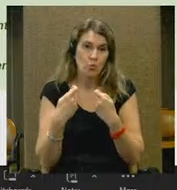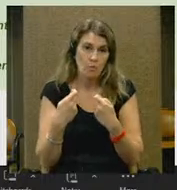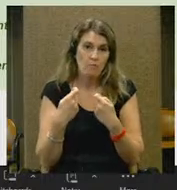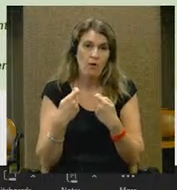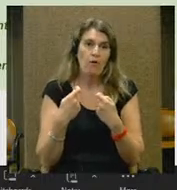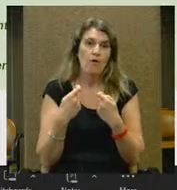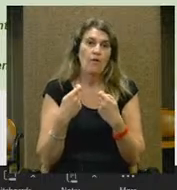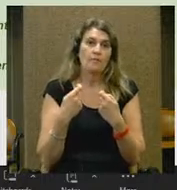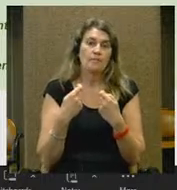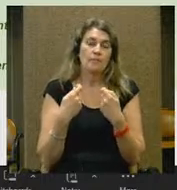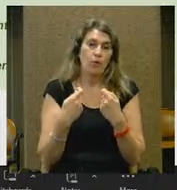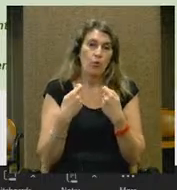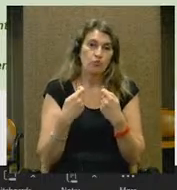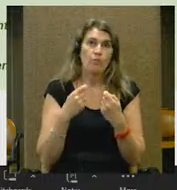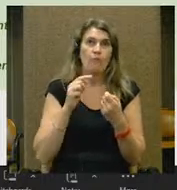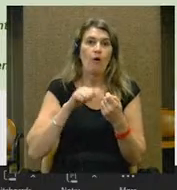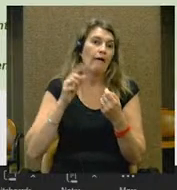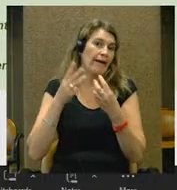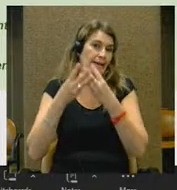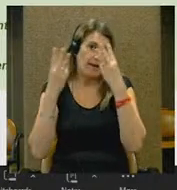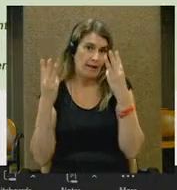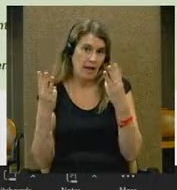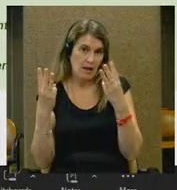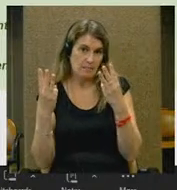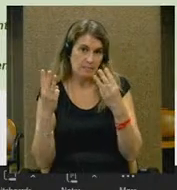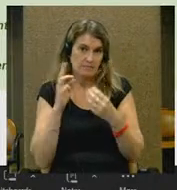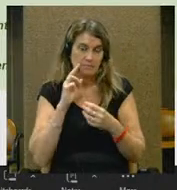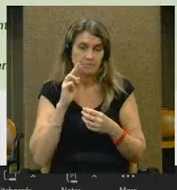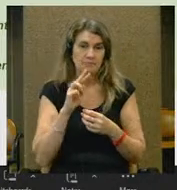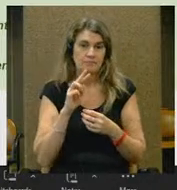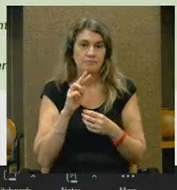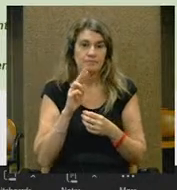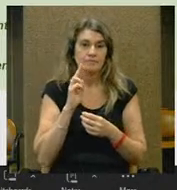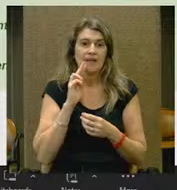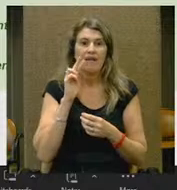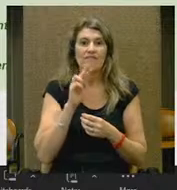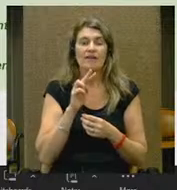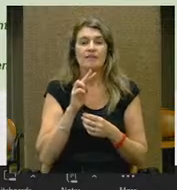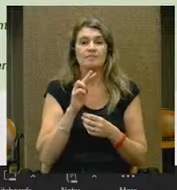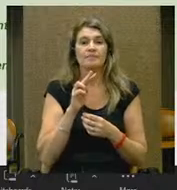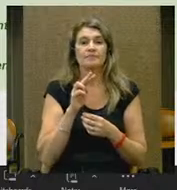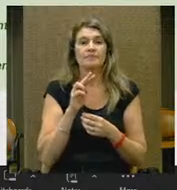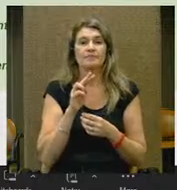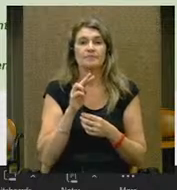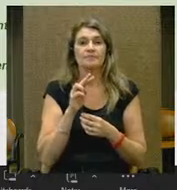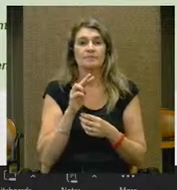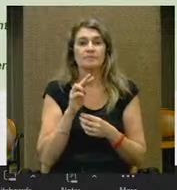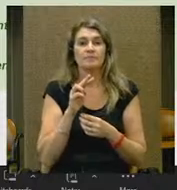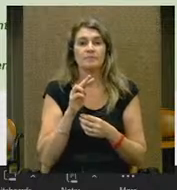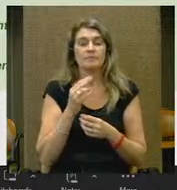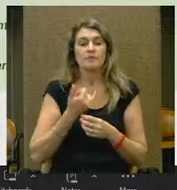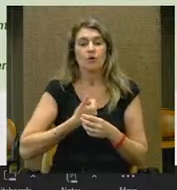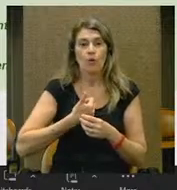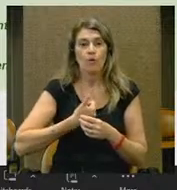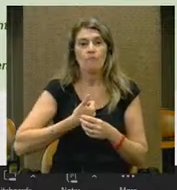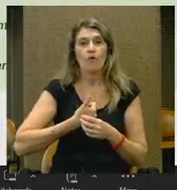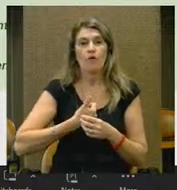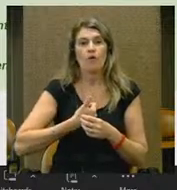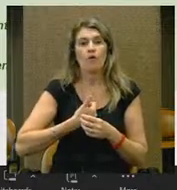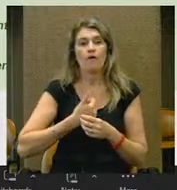also present how many consumers may be affected if the opioid market market